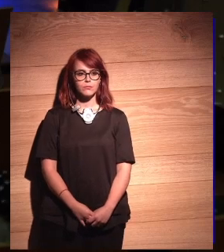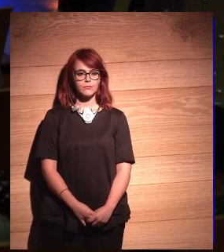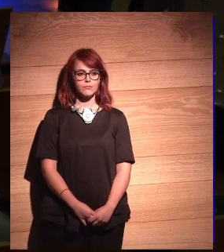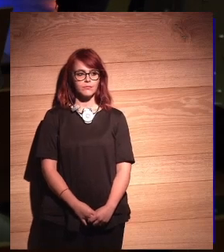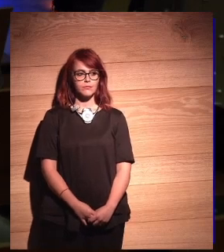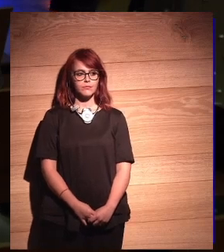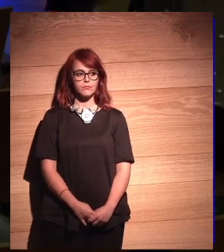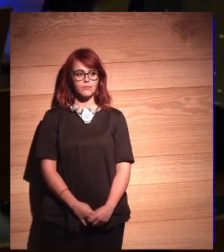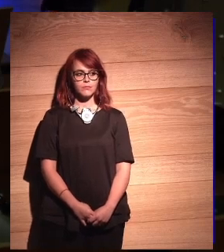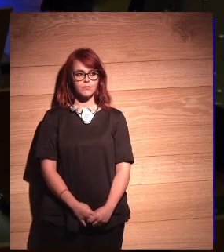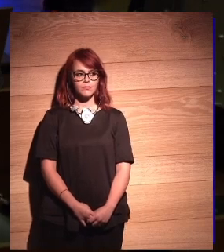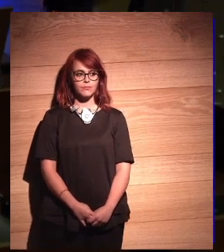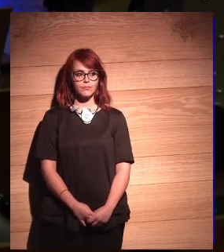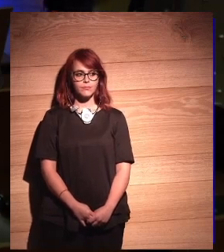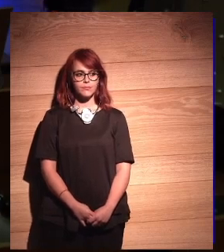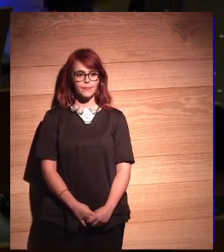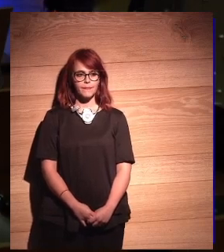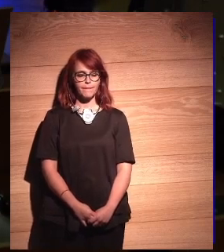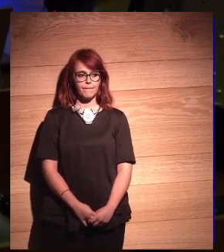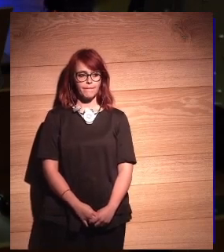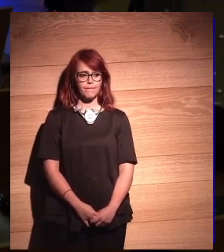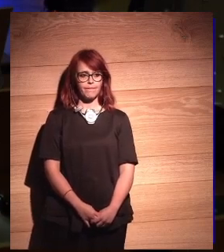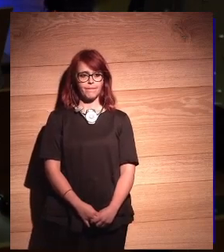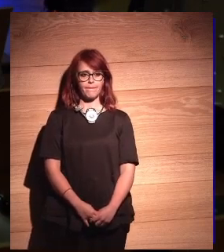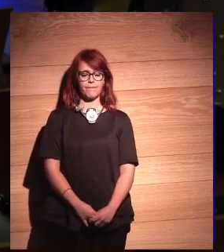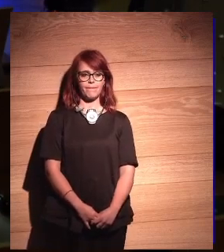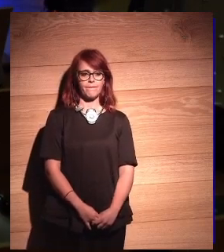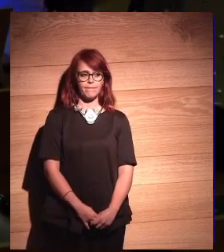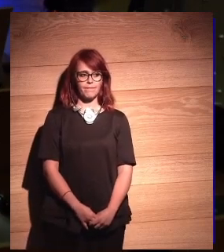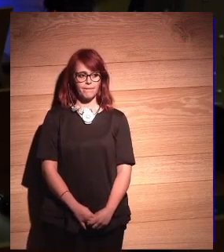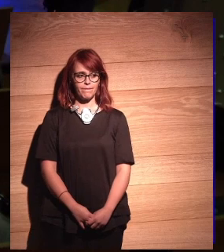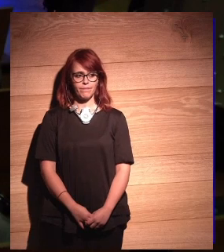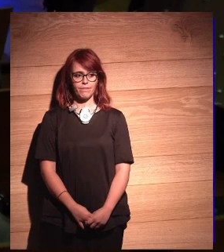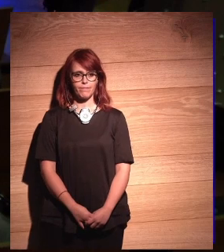It's just flicking on and off the screen.